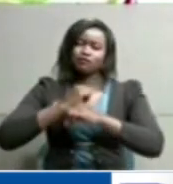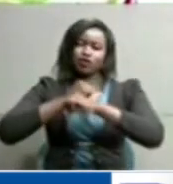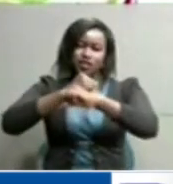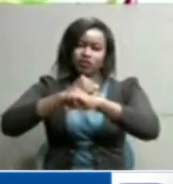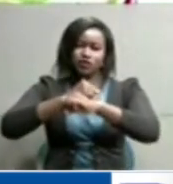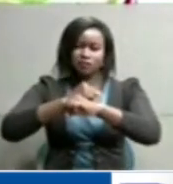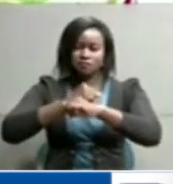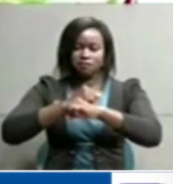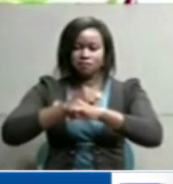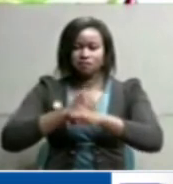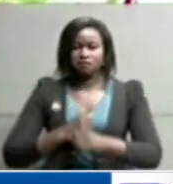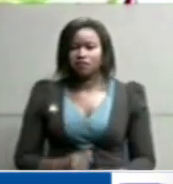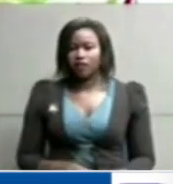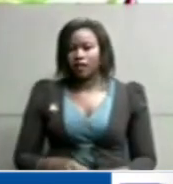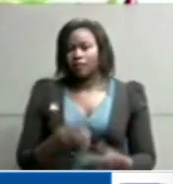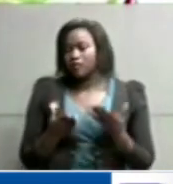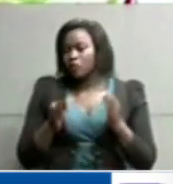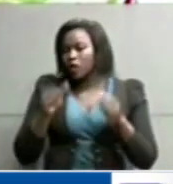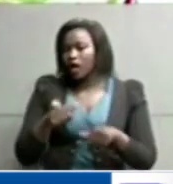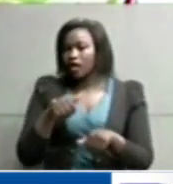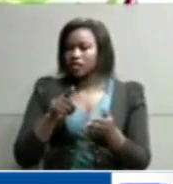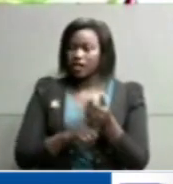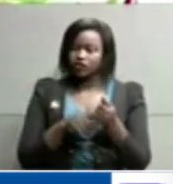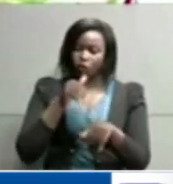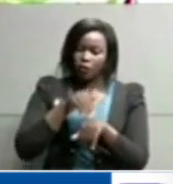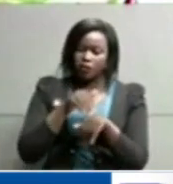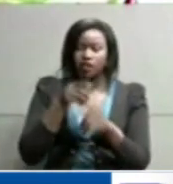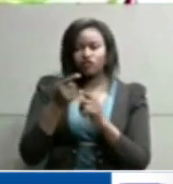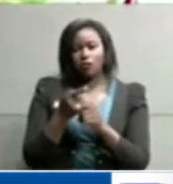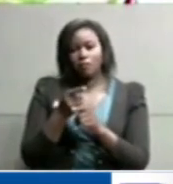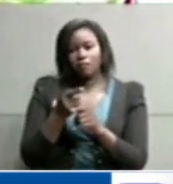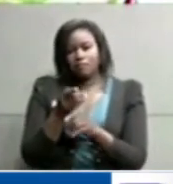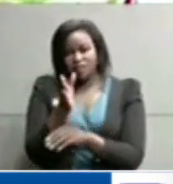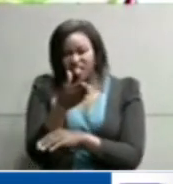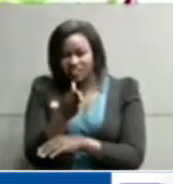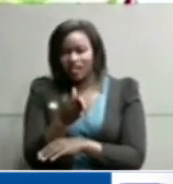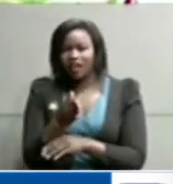Can we get comments from you people, Minister?